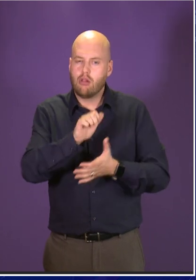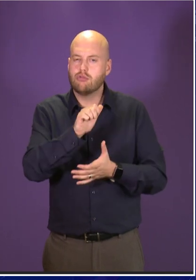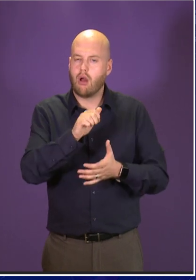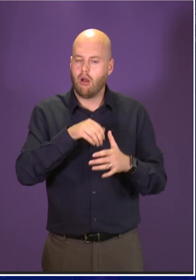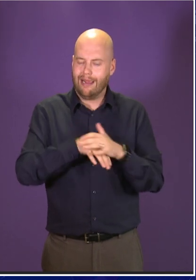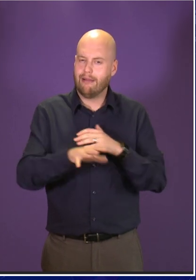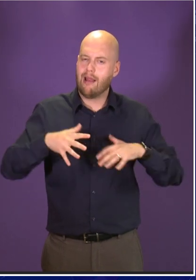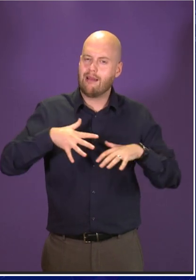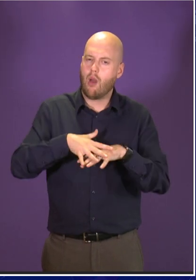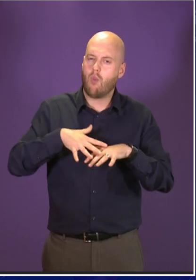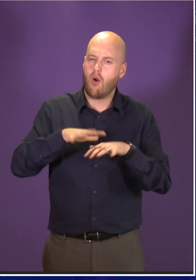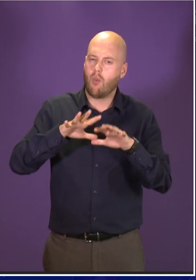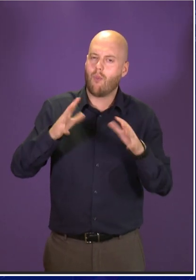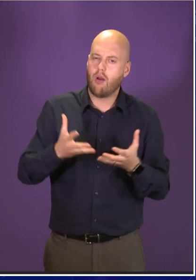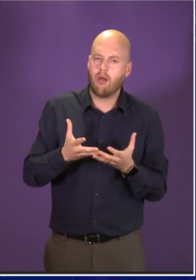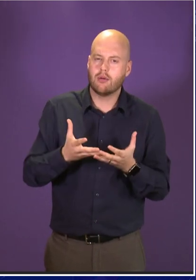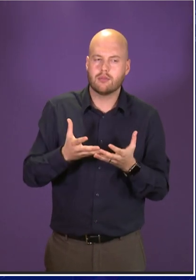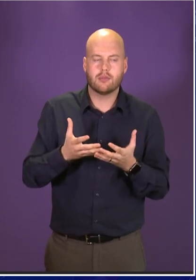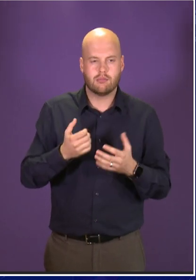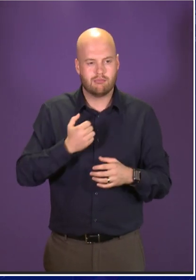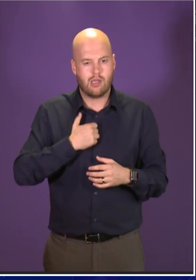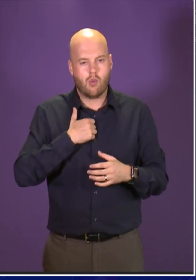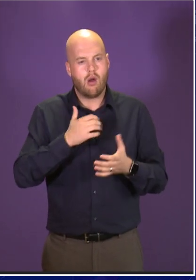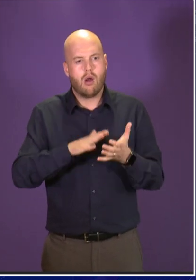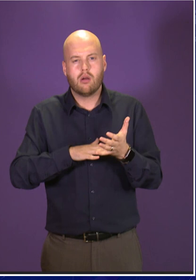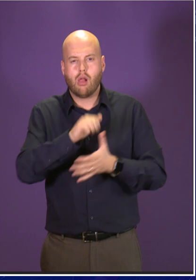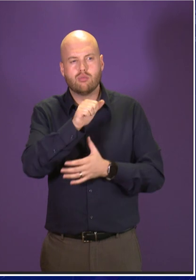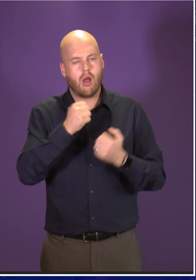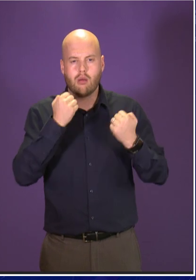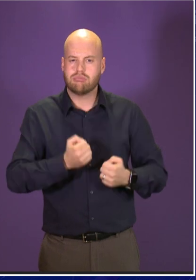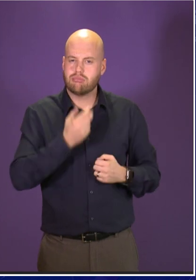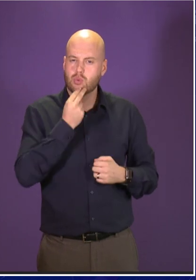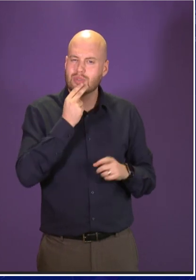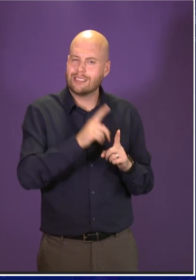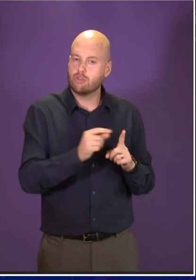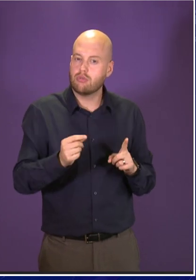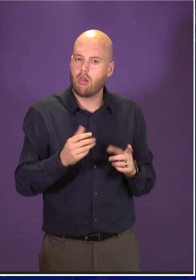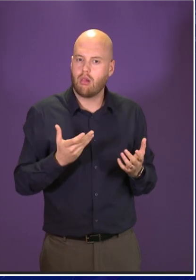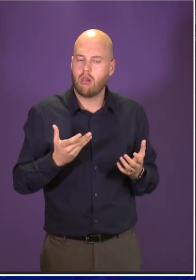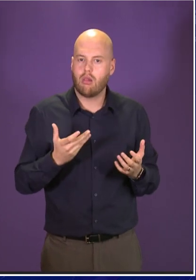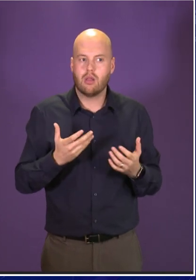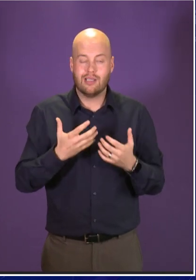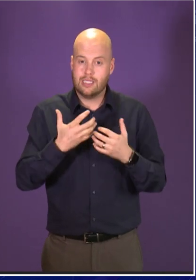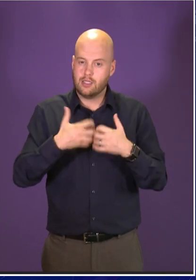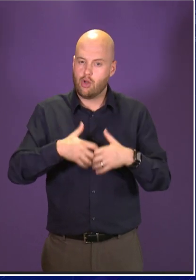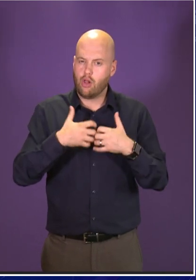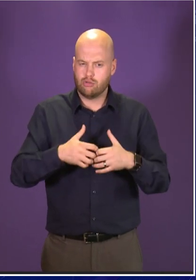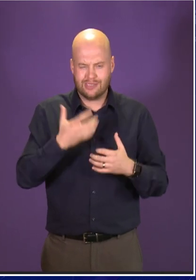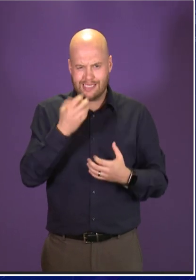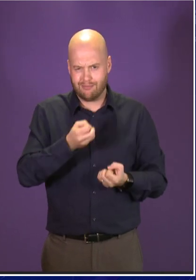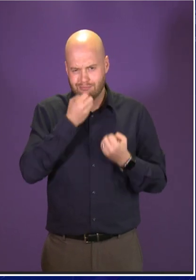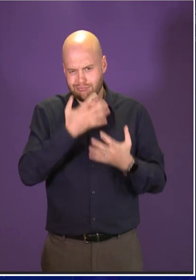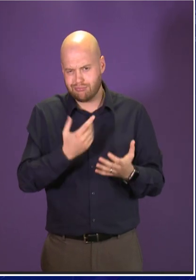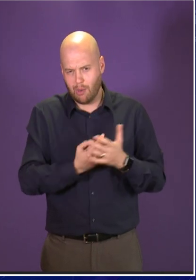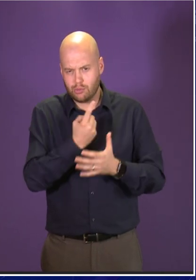our Culture is Digital report identified, technology offers unprecedented opportunities for culture in the